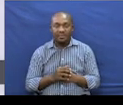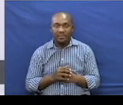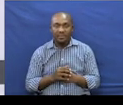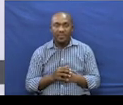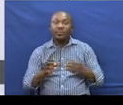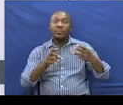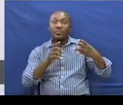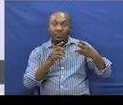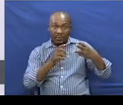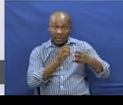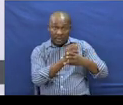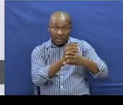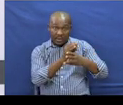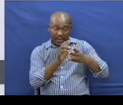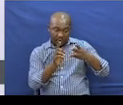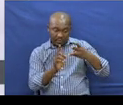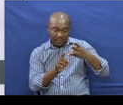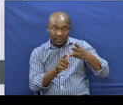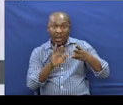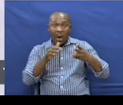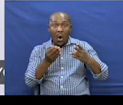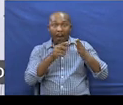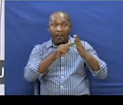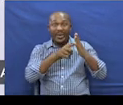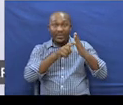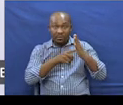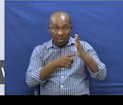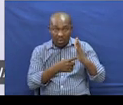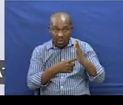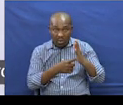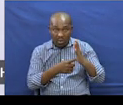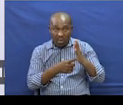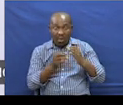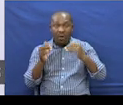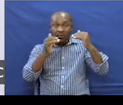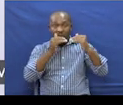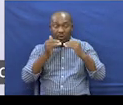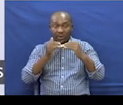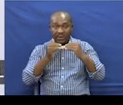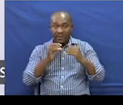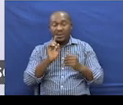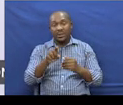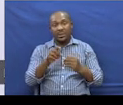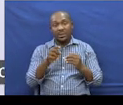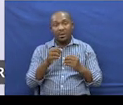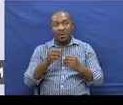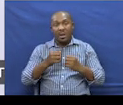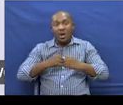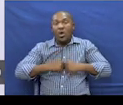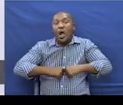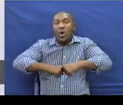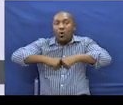Another indicator or principle of democracy is rule of law. Rule of law.